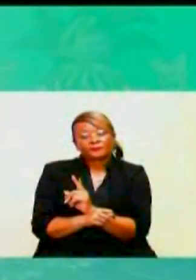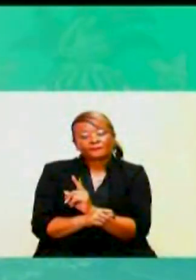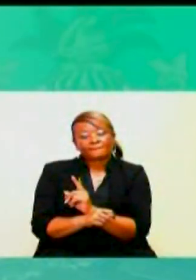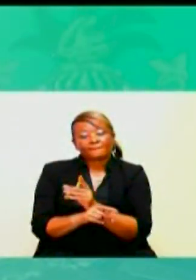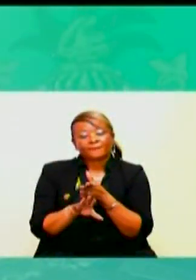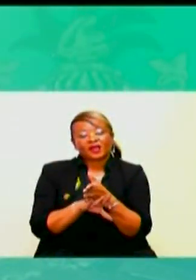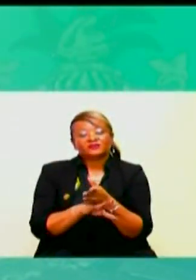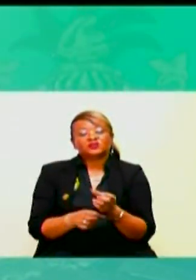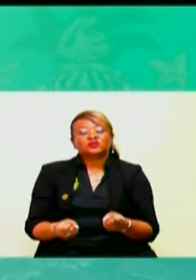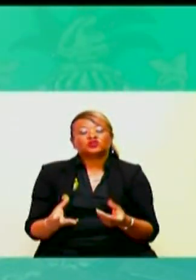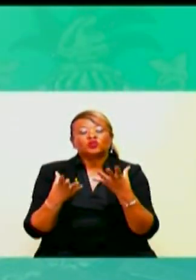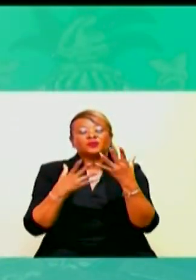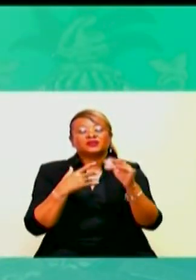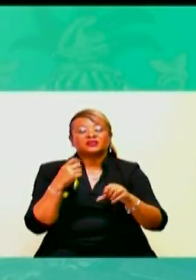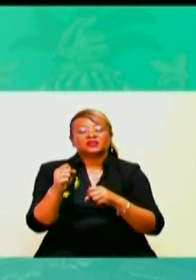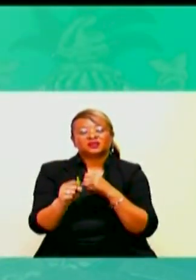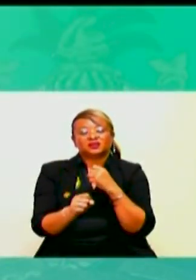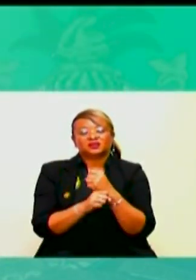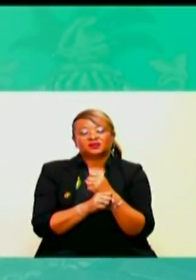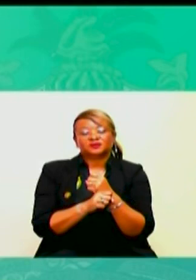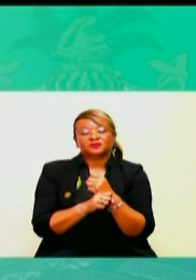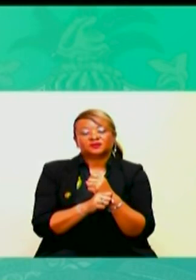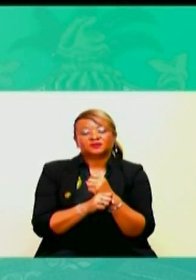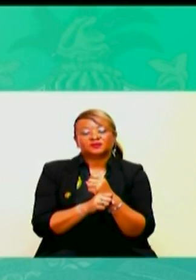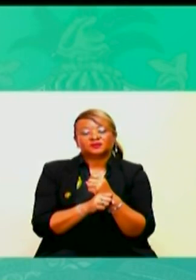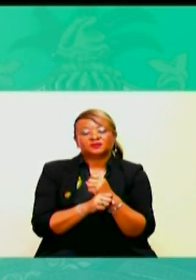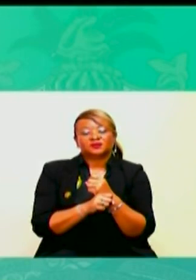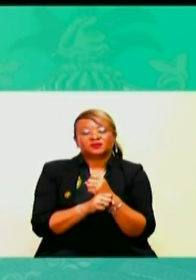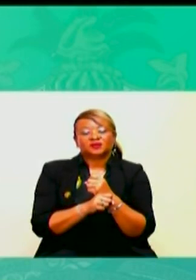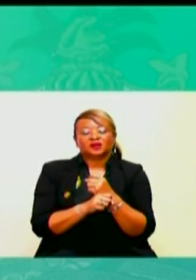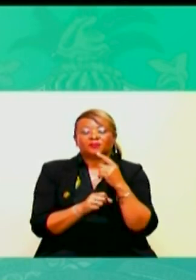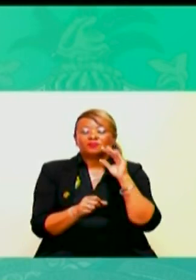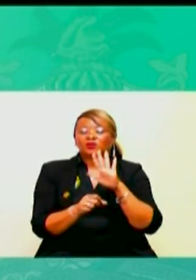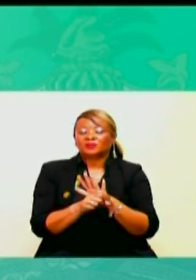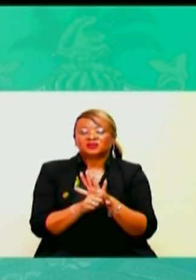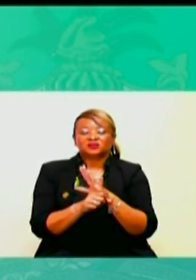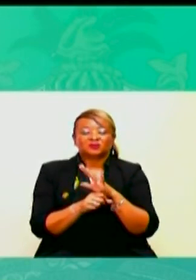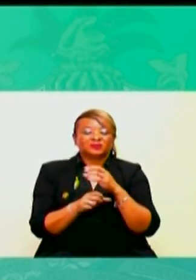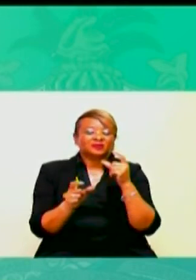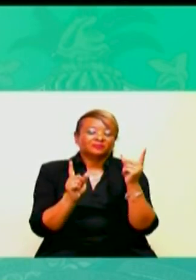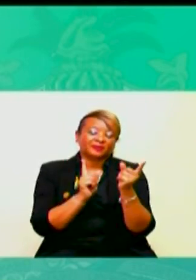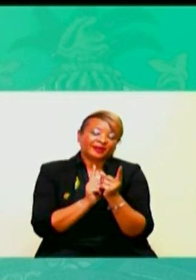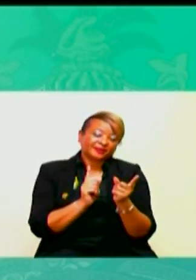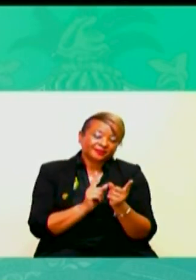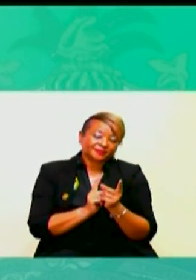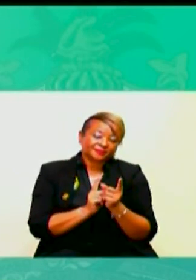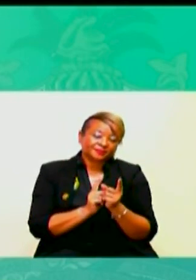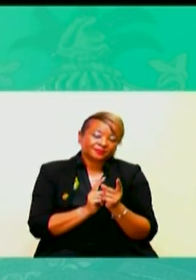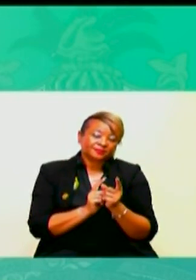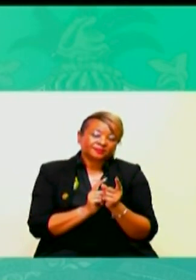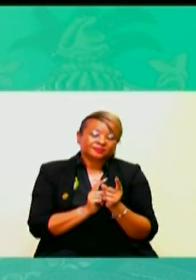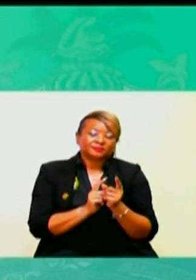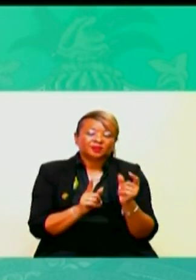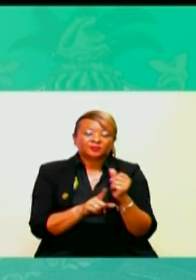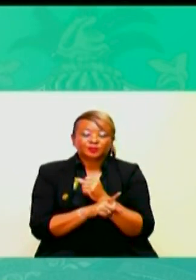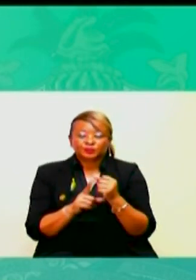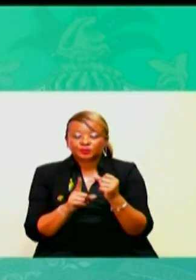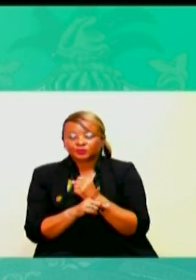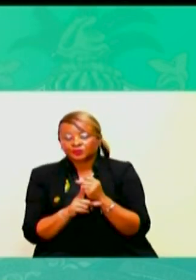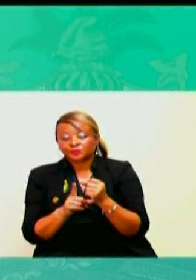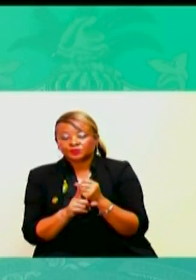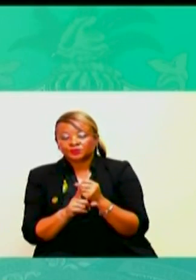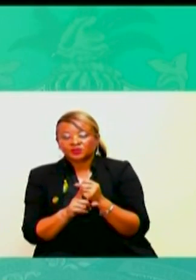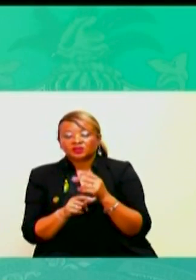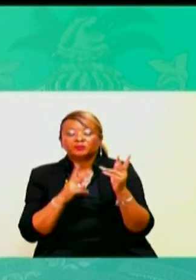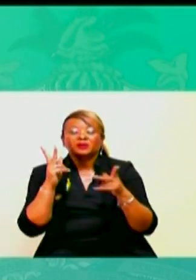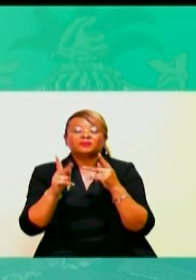after so many years of undelivered promises, neglect, abuse, forgetfulness, the people